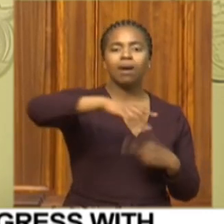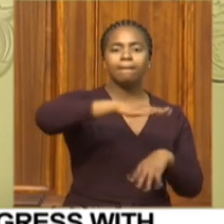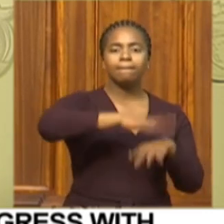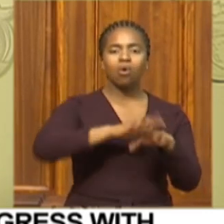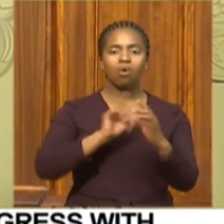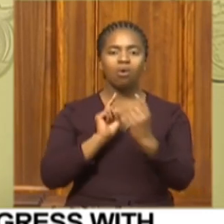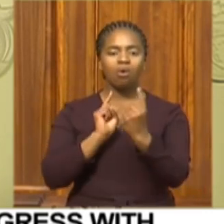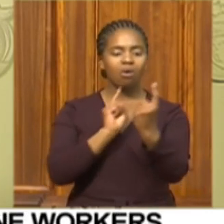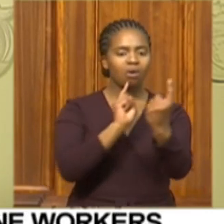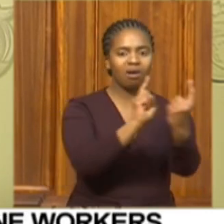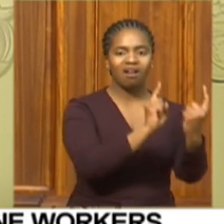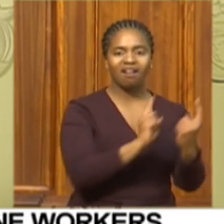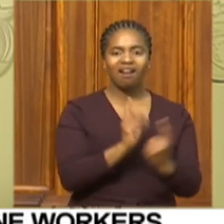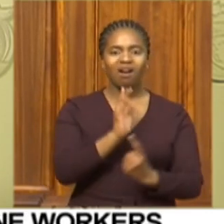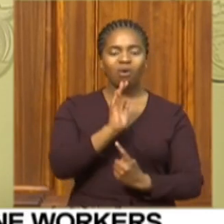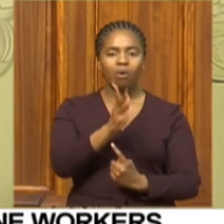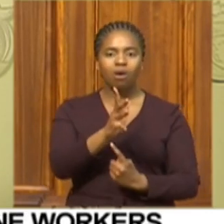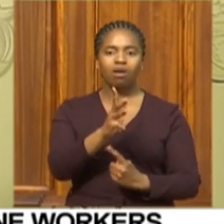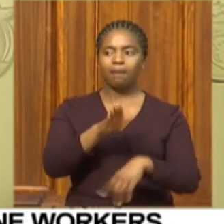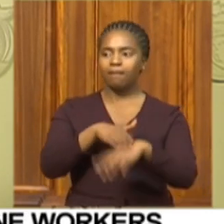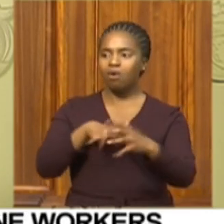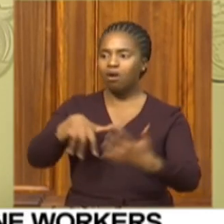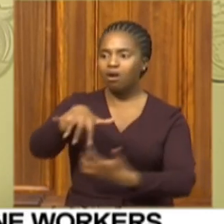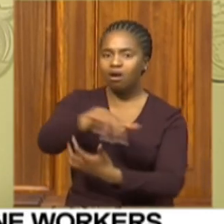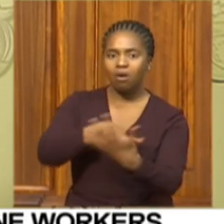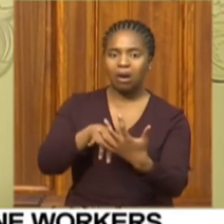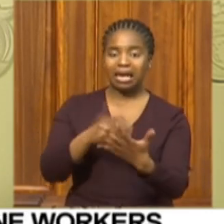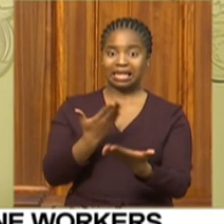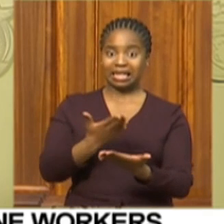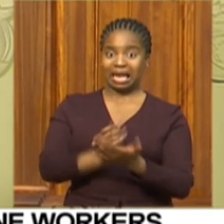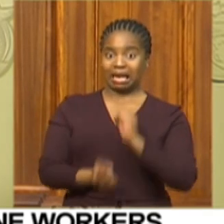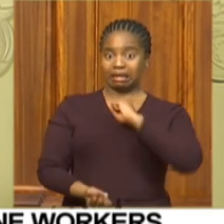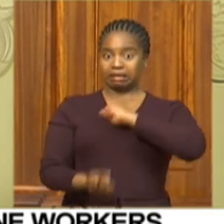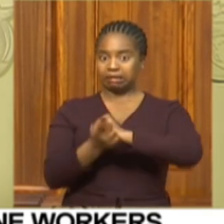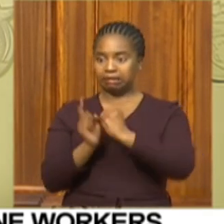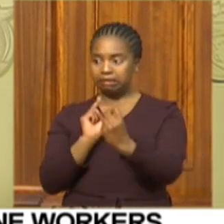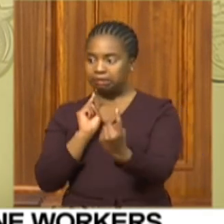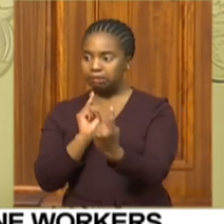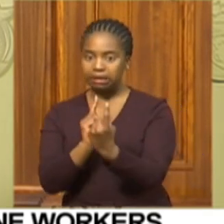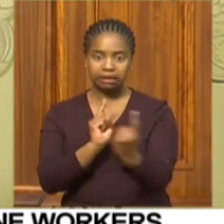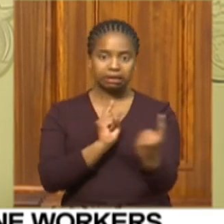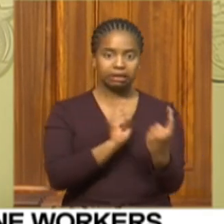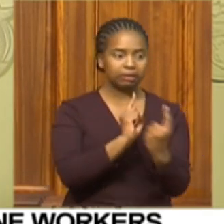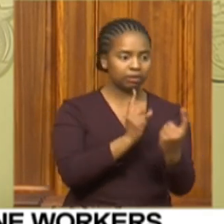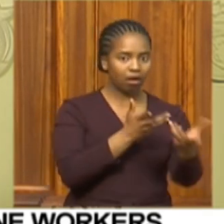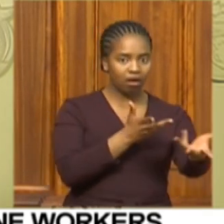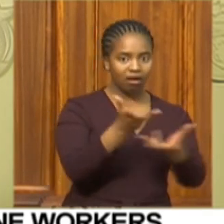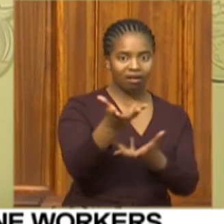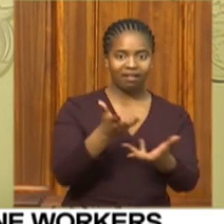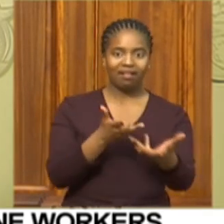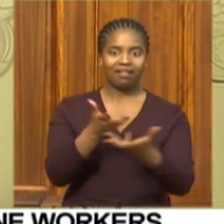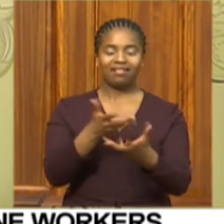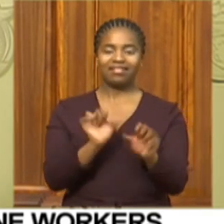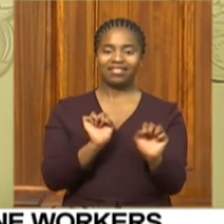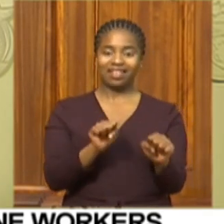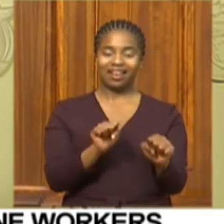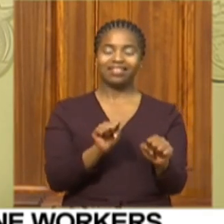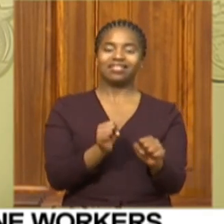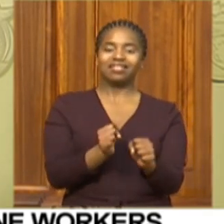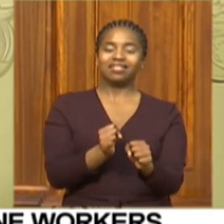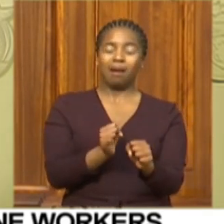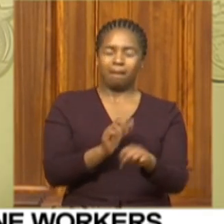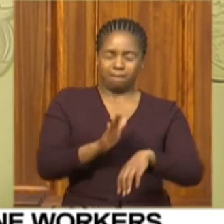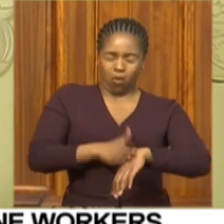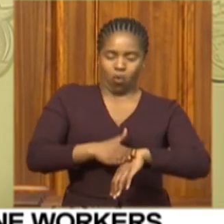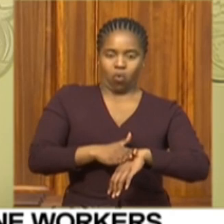more, and as there are more opportunities for our people to interact with each other. We